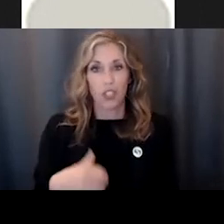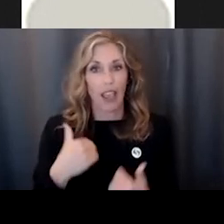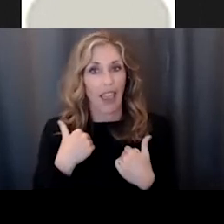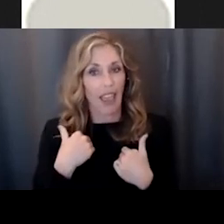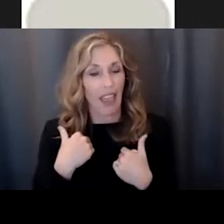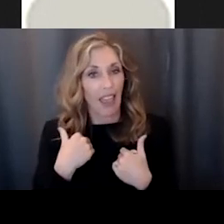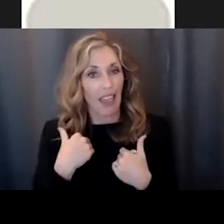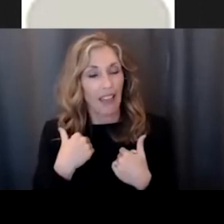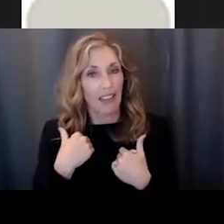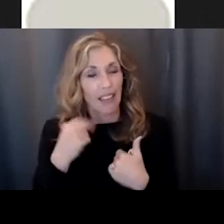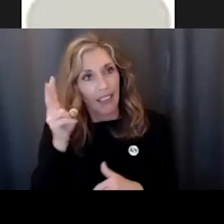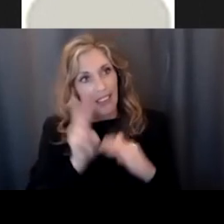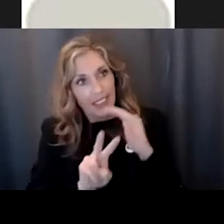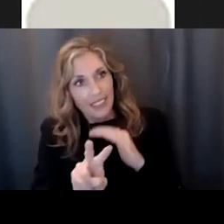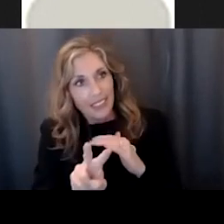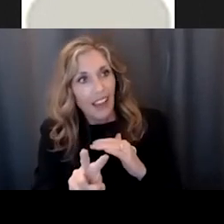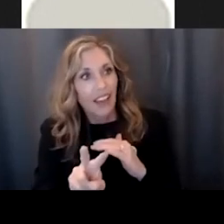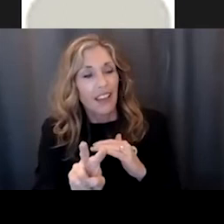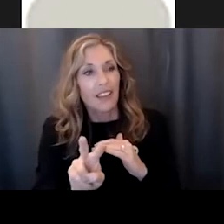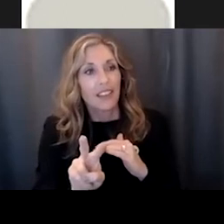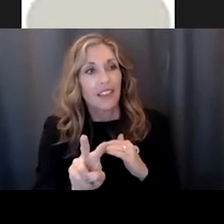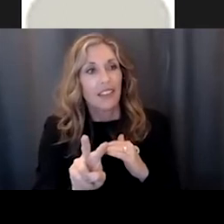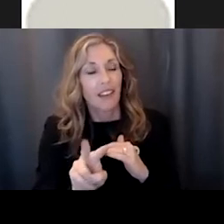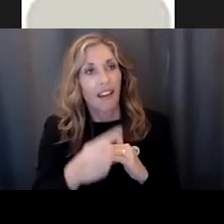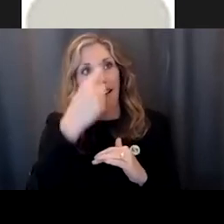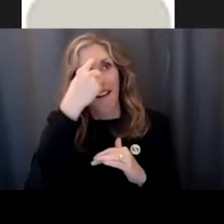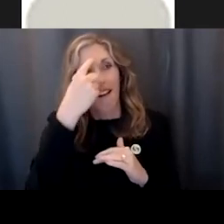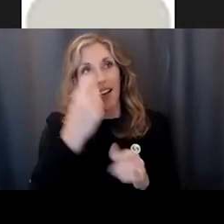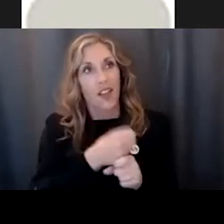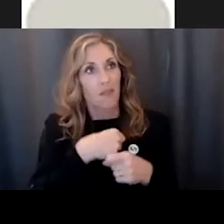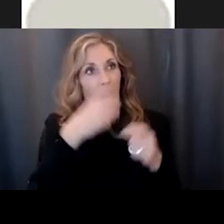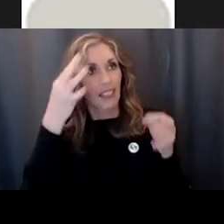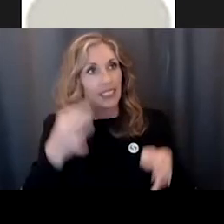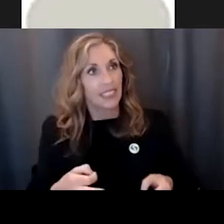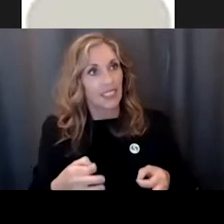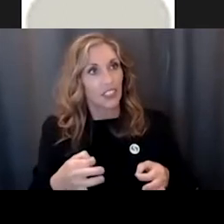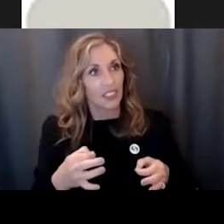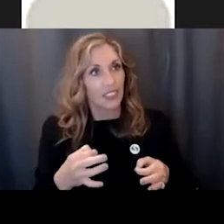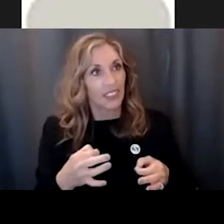insight to make that decision